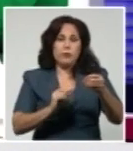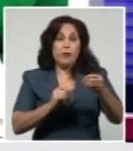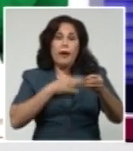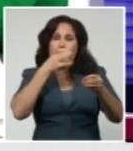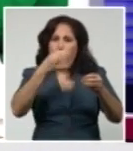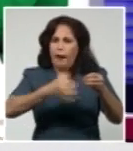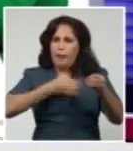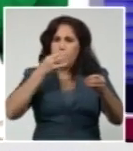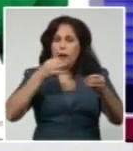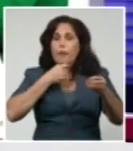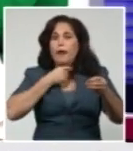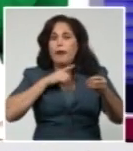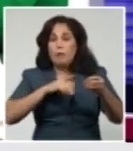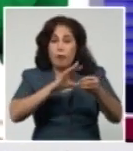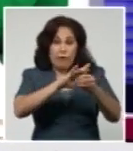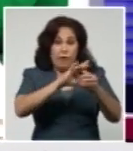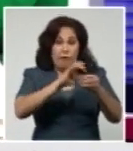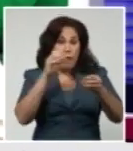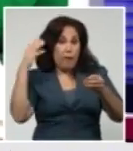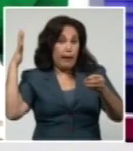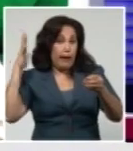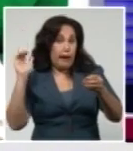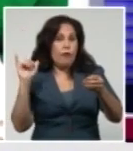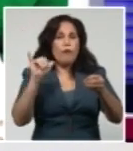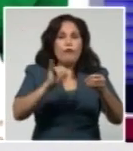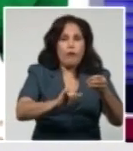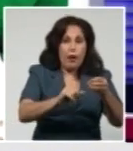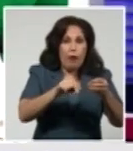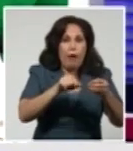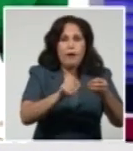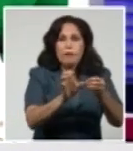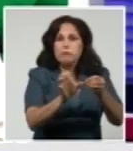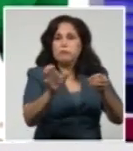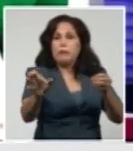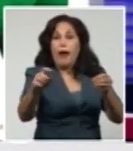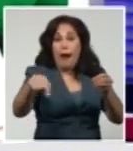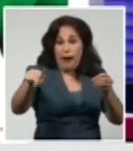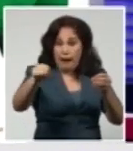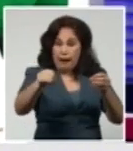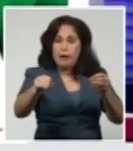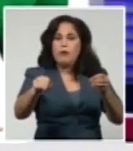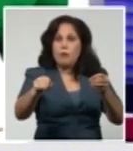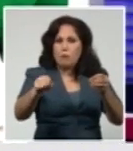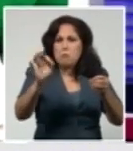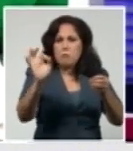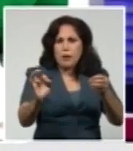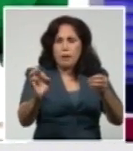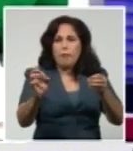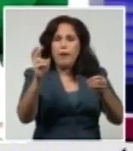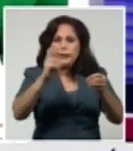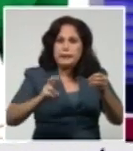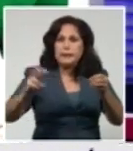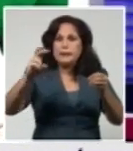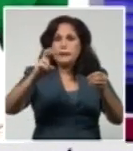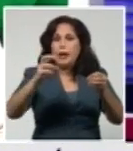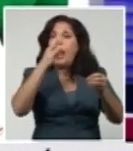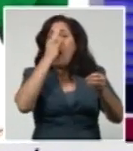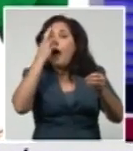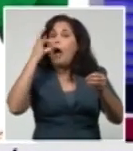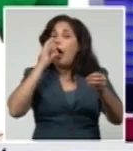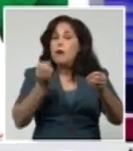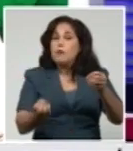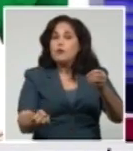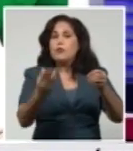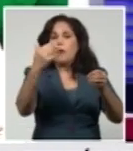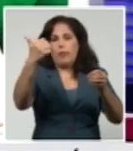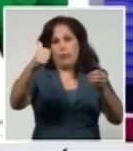series of measures. They cannot leave their house, they receive periodic checkups by local medical staff, and